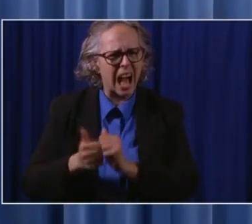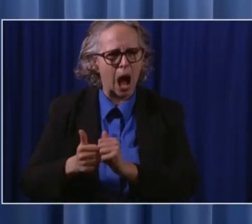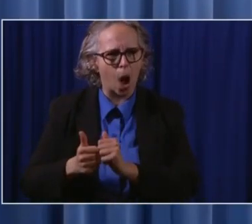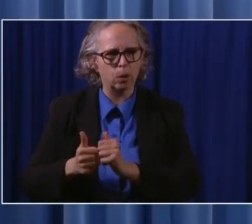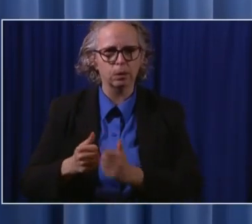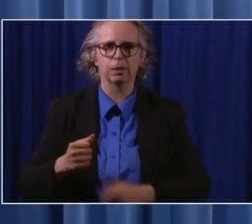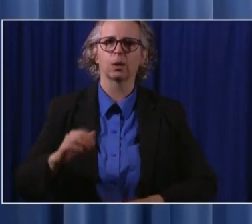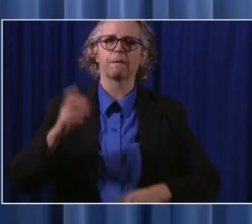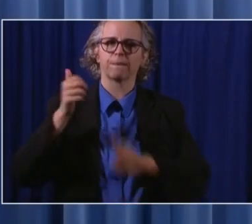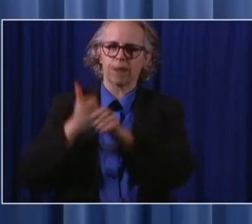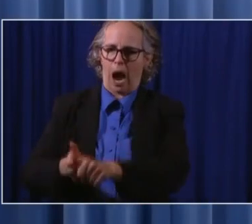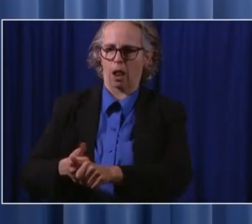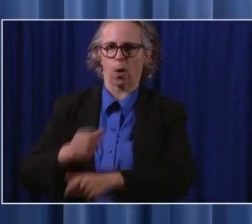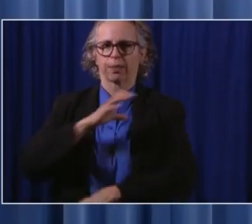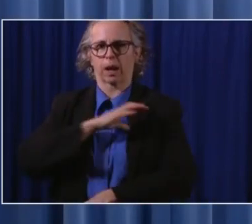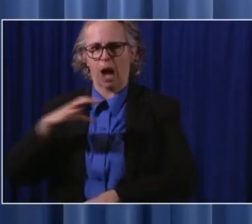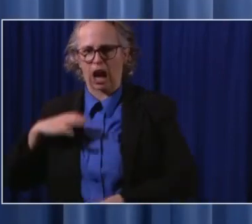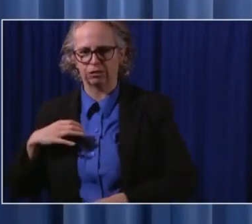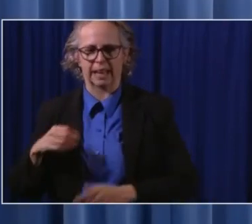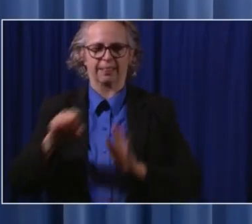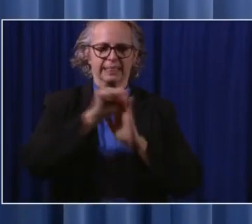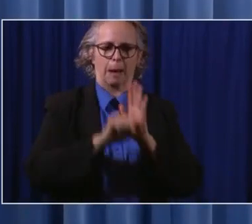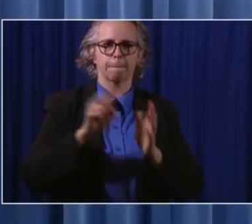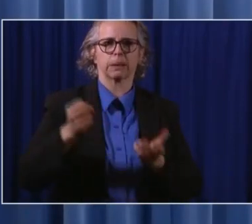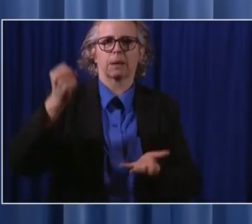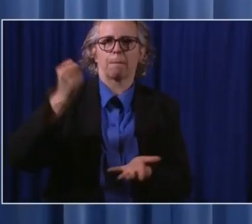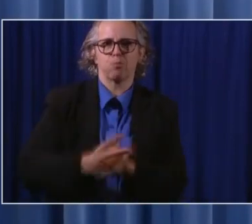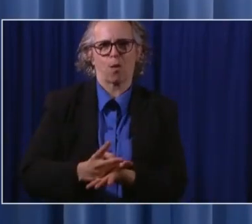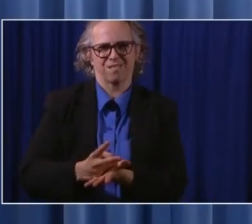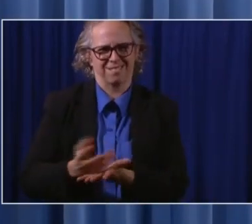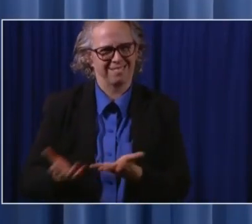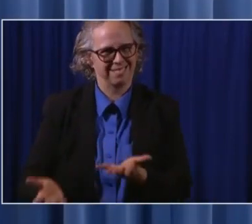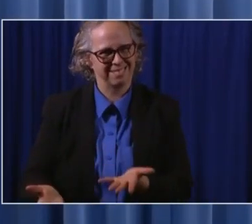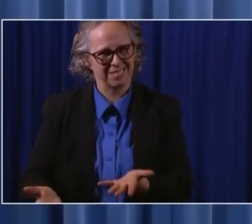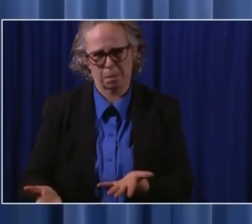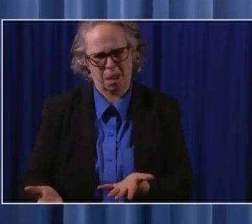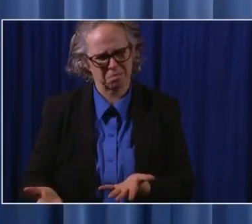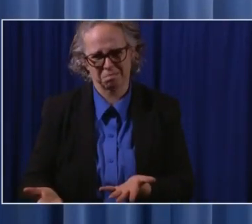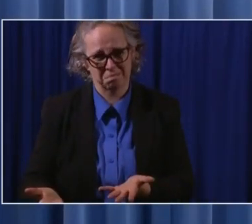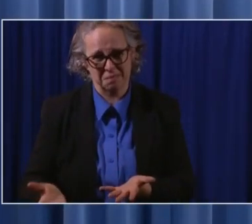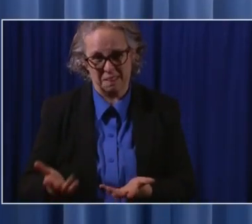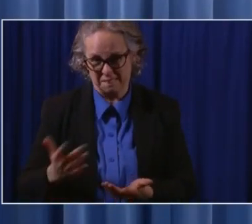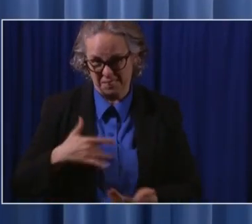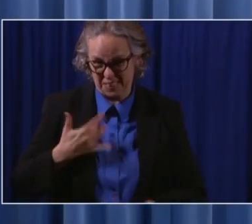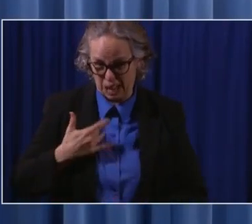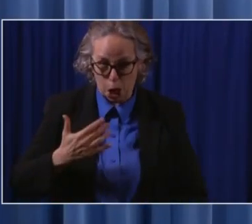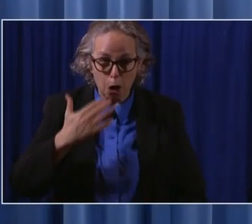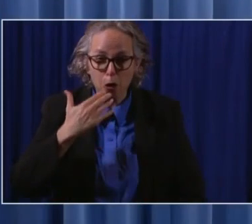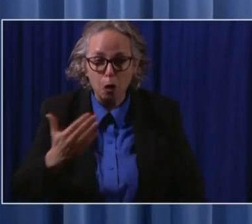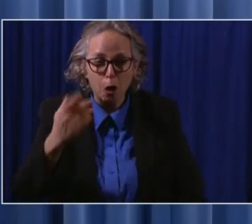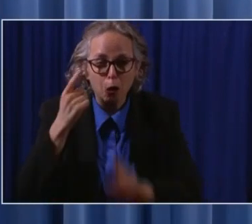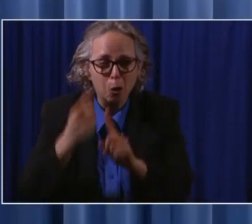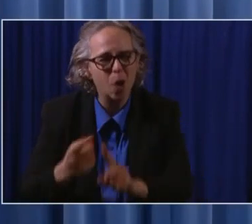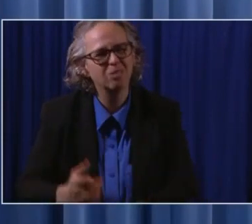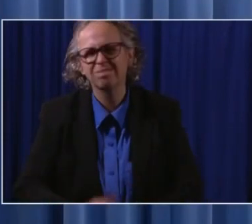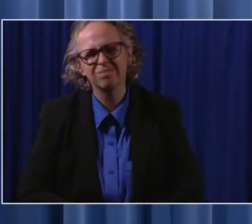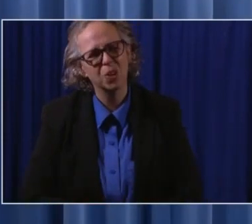that's not, you know, that's not what we should strive for. I see no reason that would